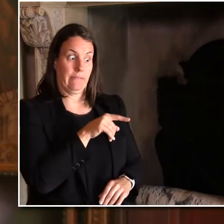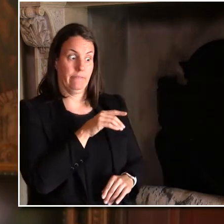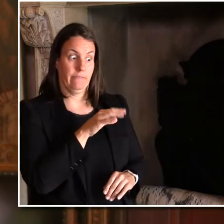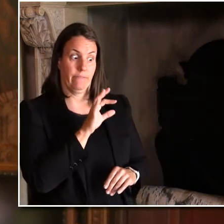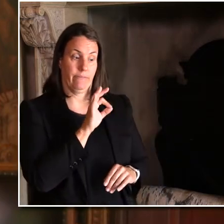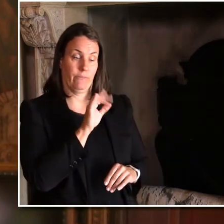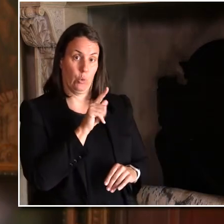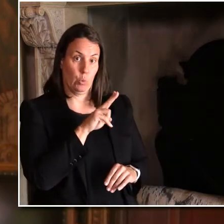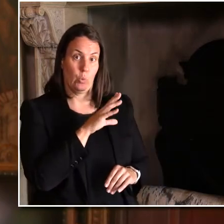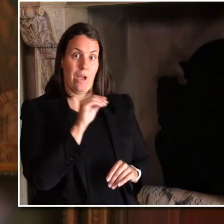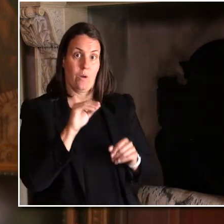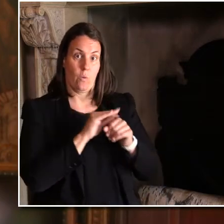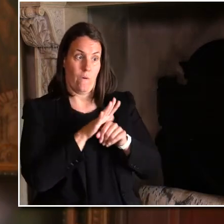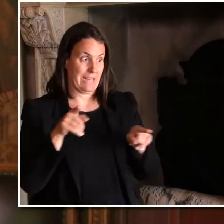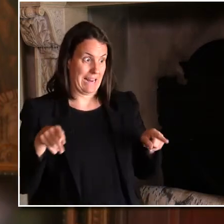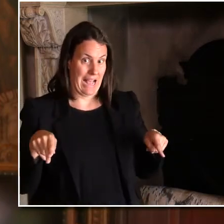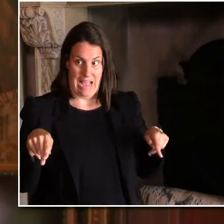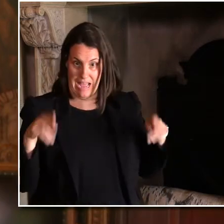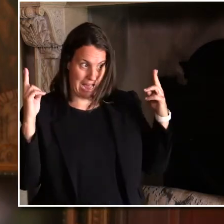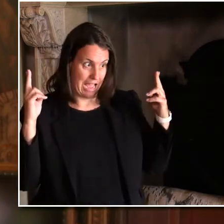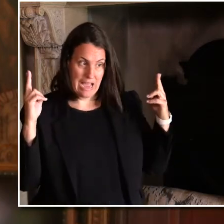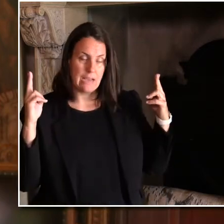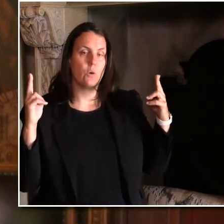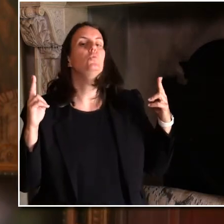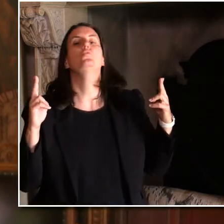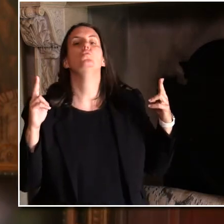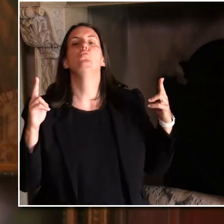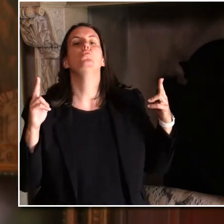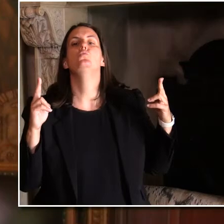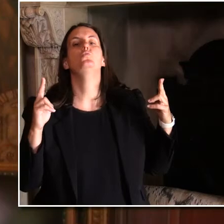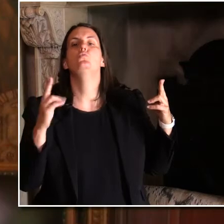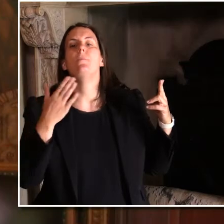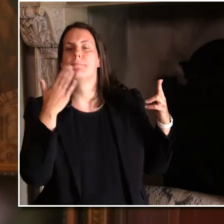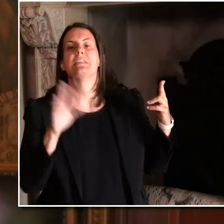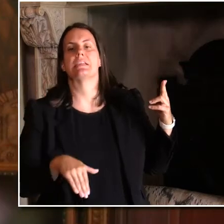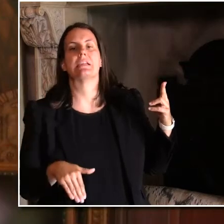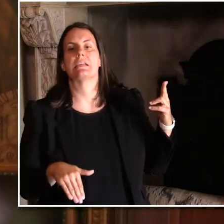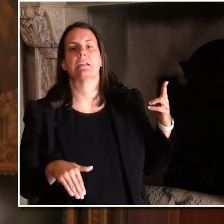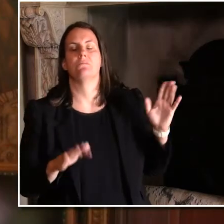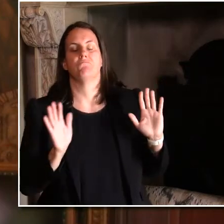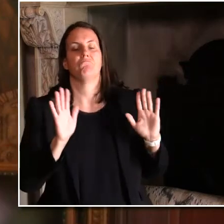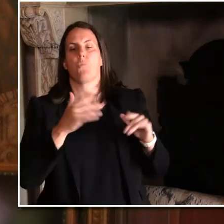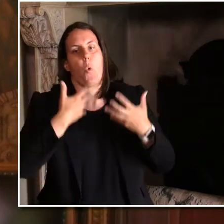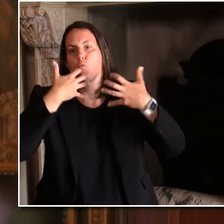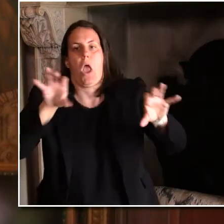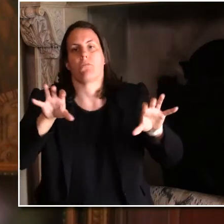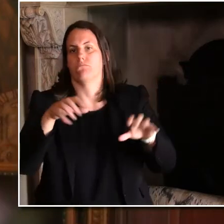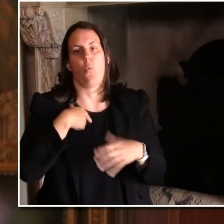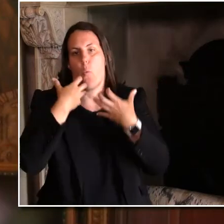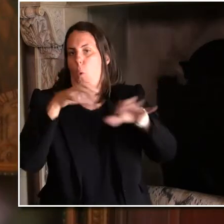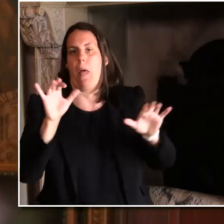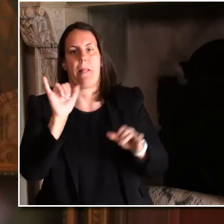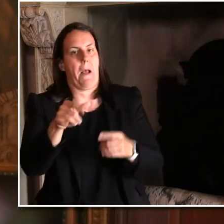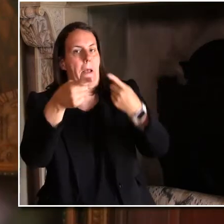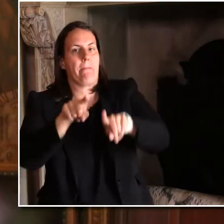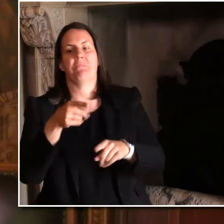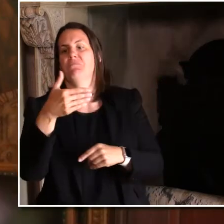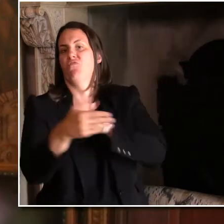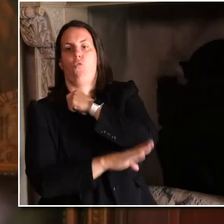is we find unacceptable. It doesn't mean it won't happen. I mean, we could have a very serious respiratory virus